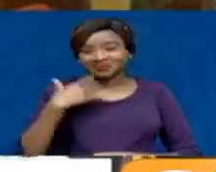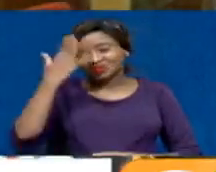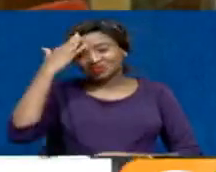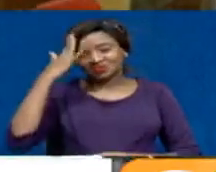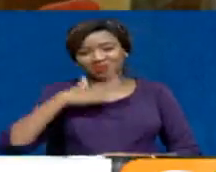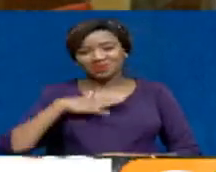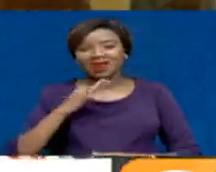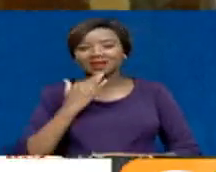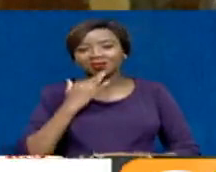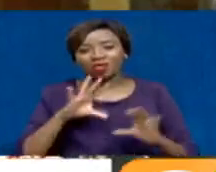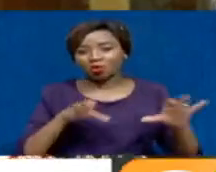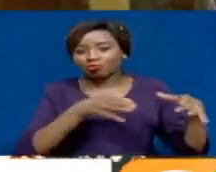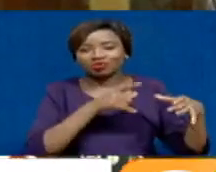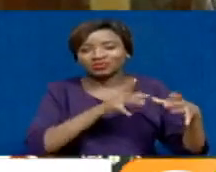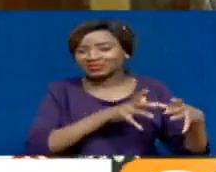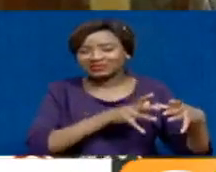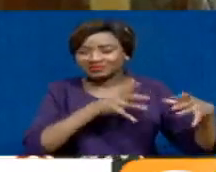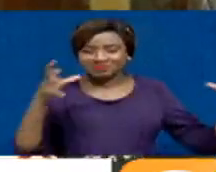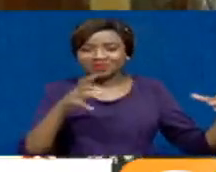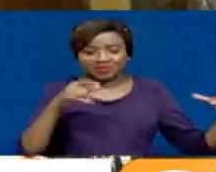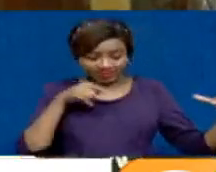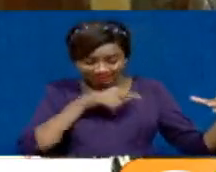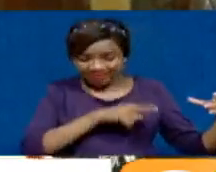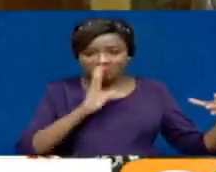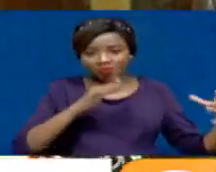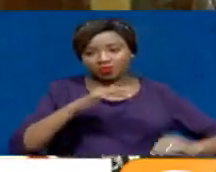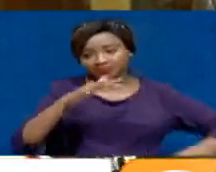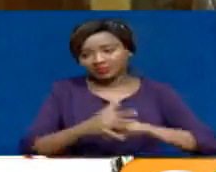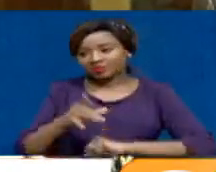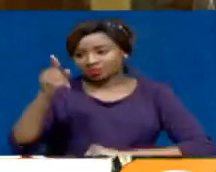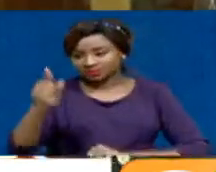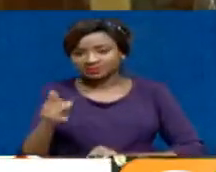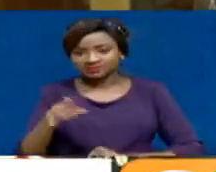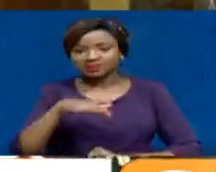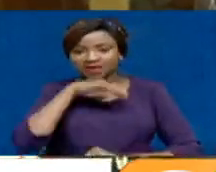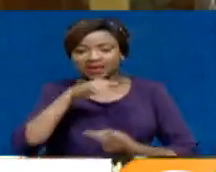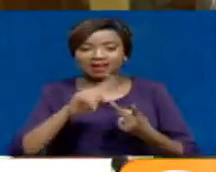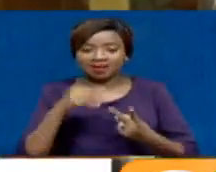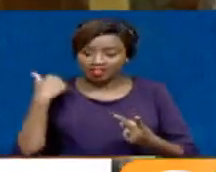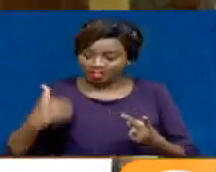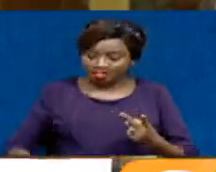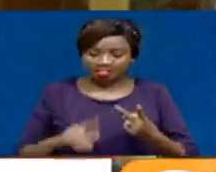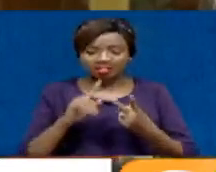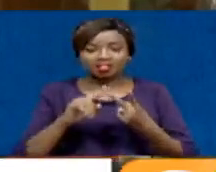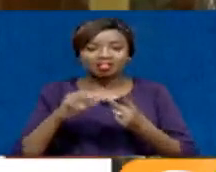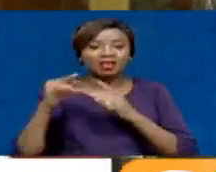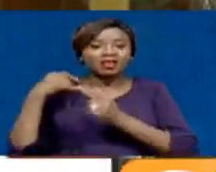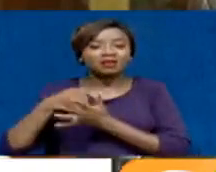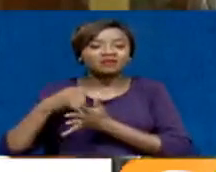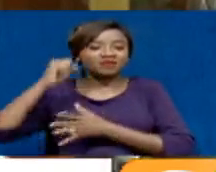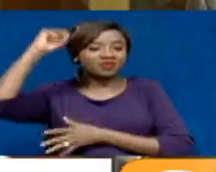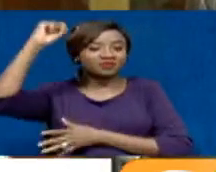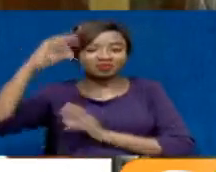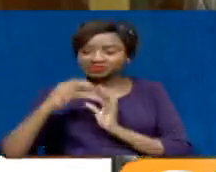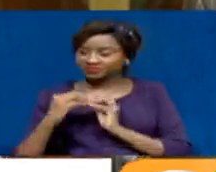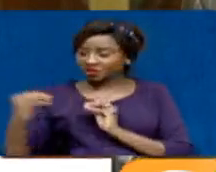big community. I will bring that community on the table. Secondly, I will bring the experience. I have been in politics for a long